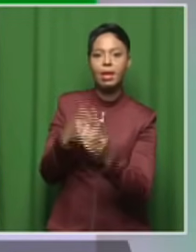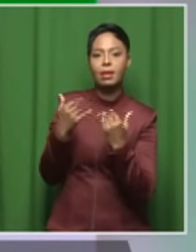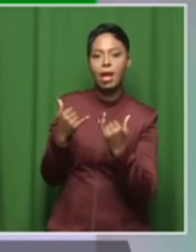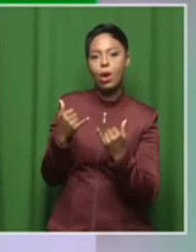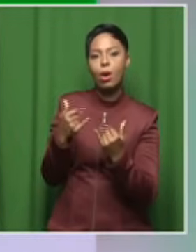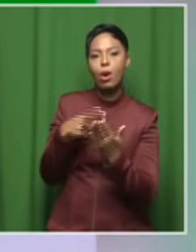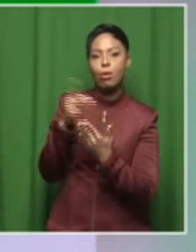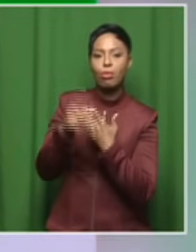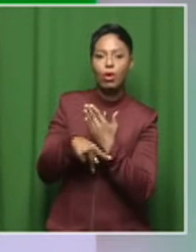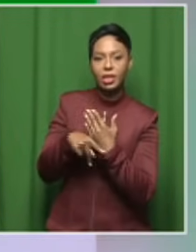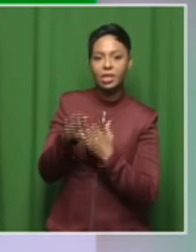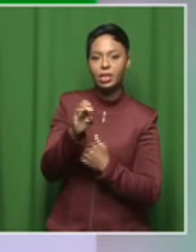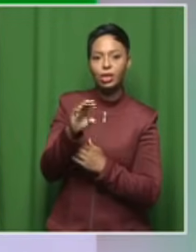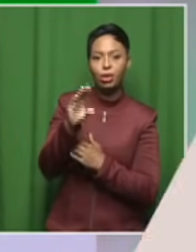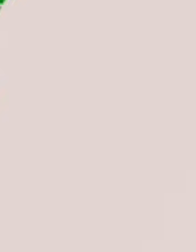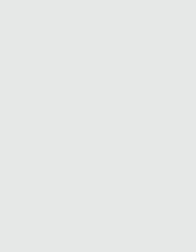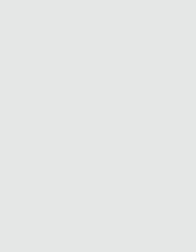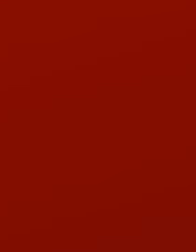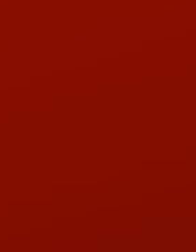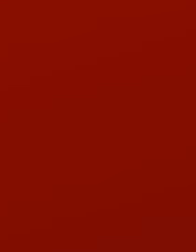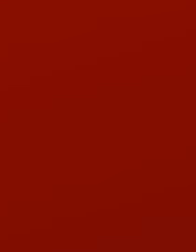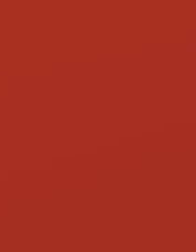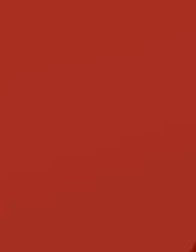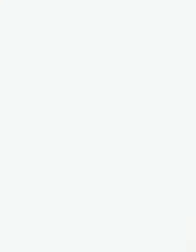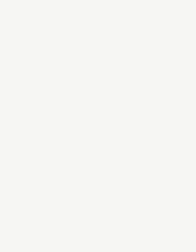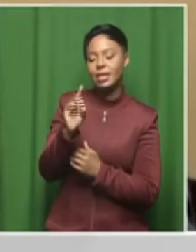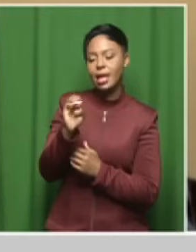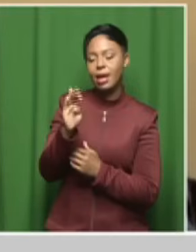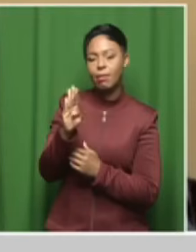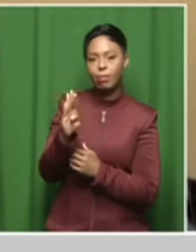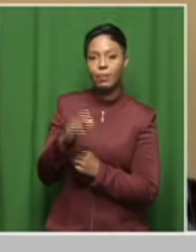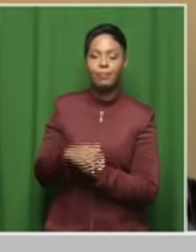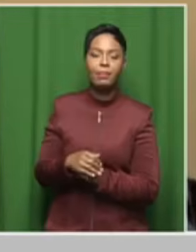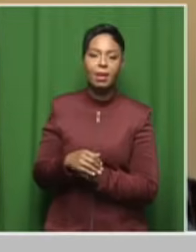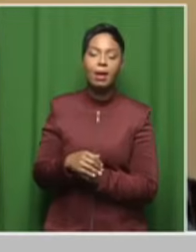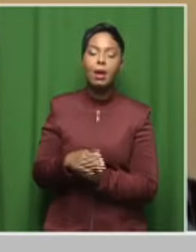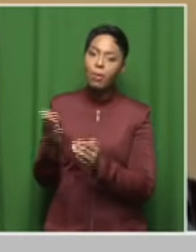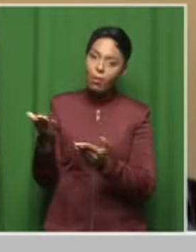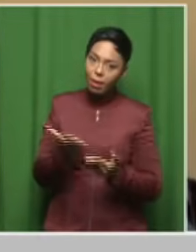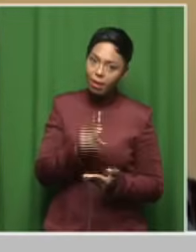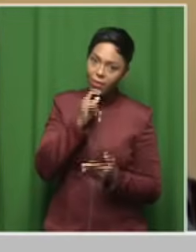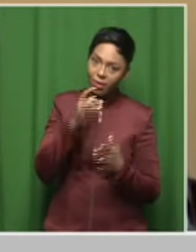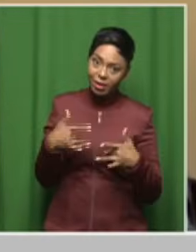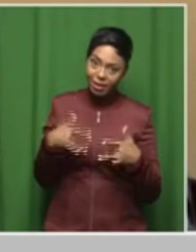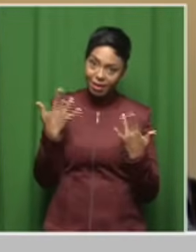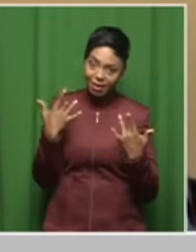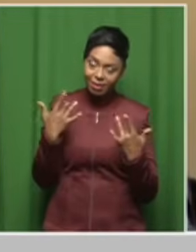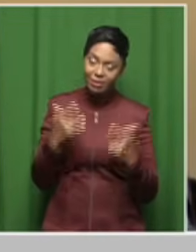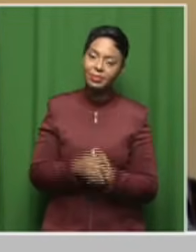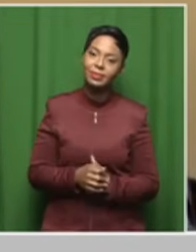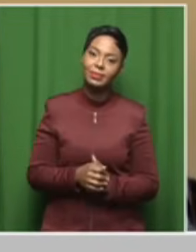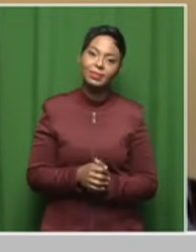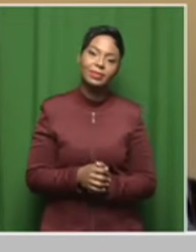Project CEO, Deb Zelezniak. Deb, thanks so much for your time. Welcome to Morning Live.